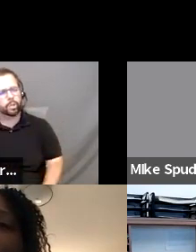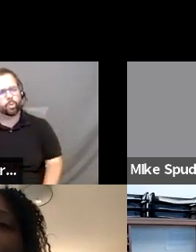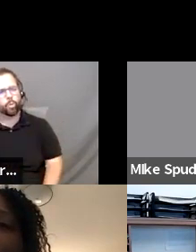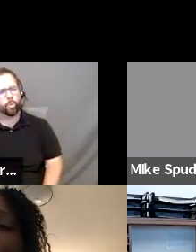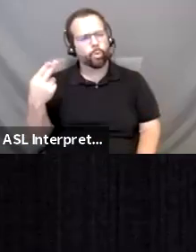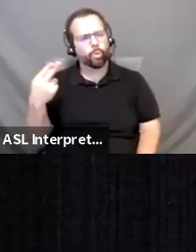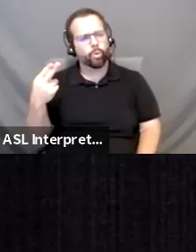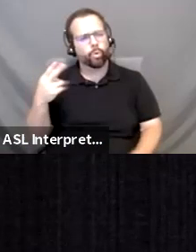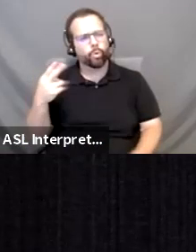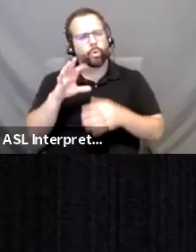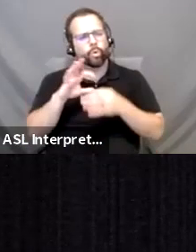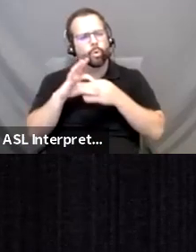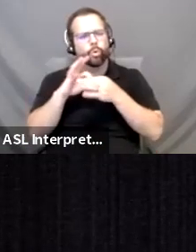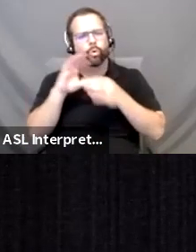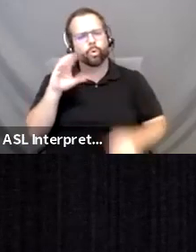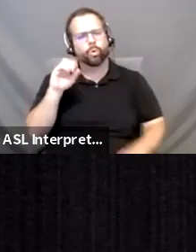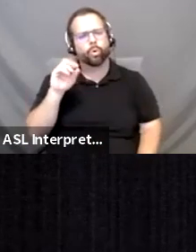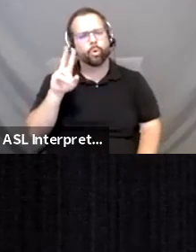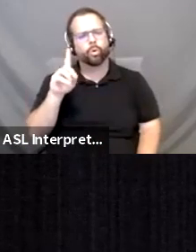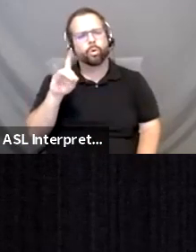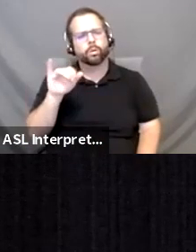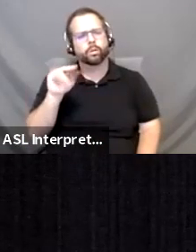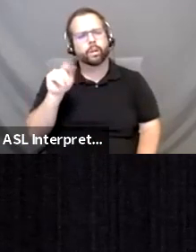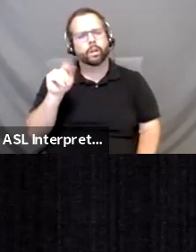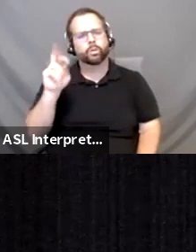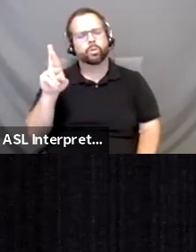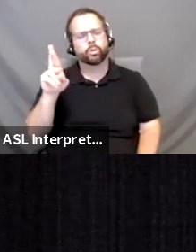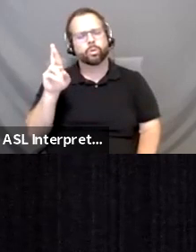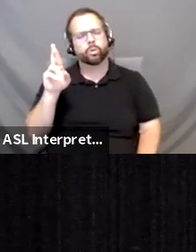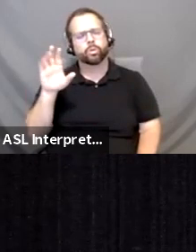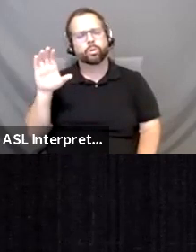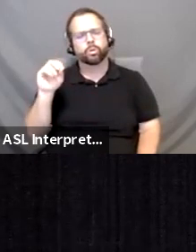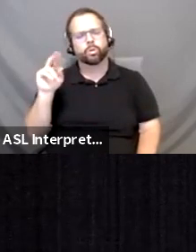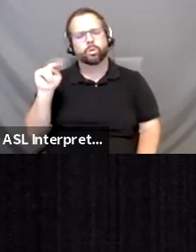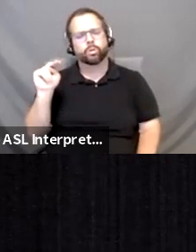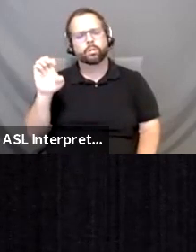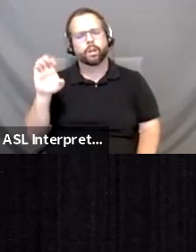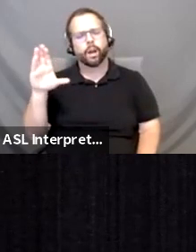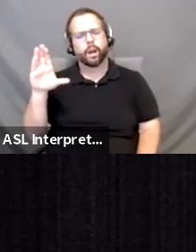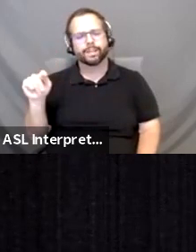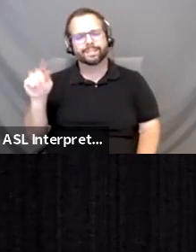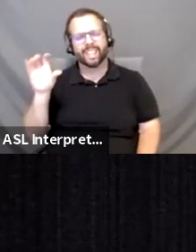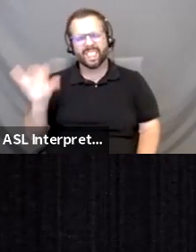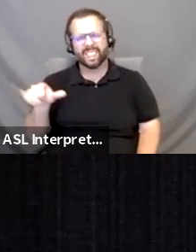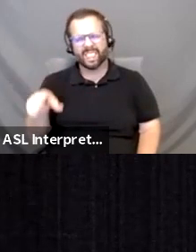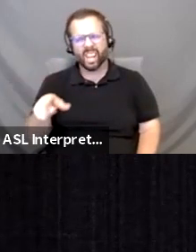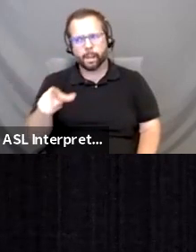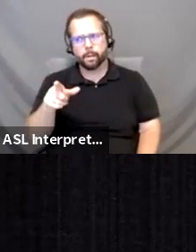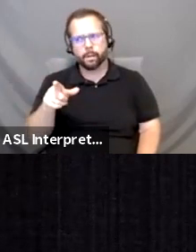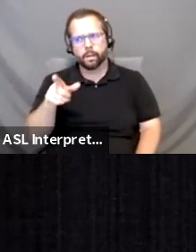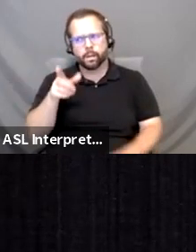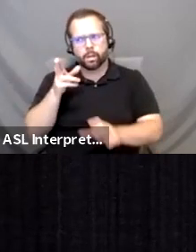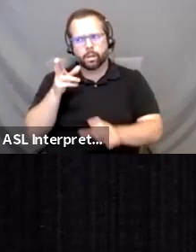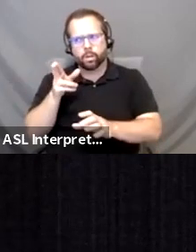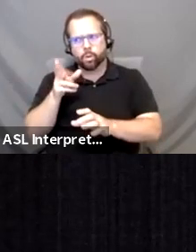what that other platform is that they spoke on there. We're going to be doing a training on it, so I probably should know the